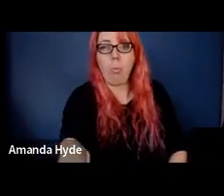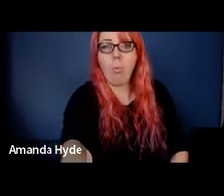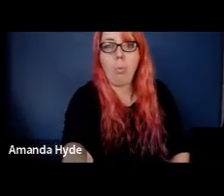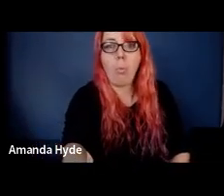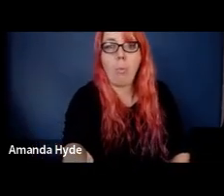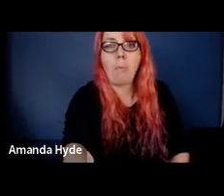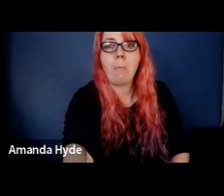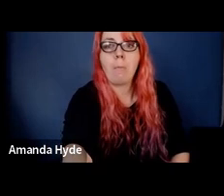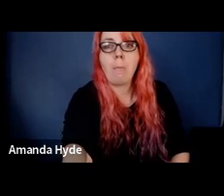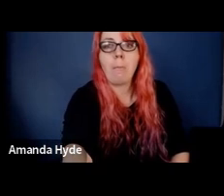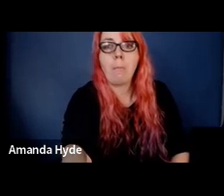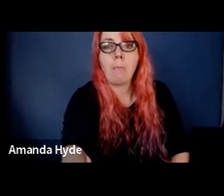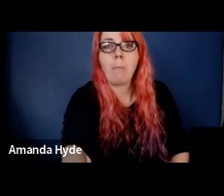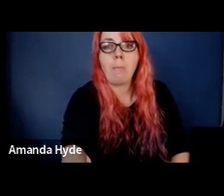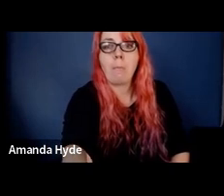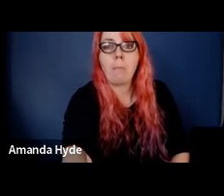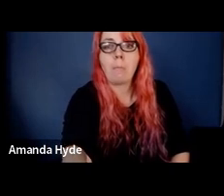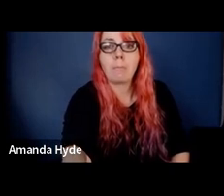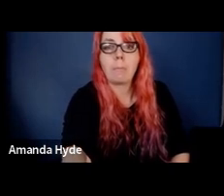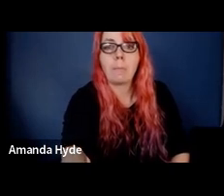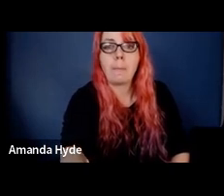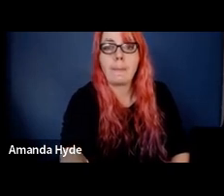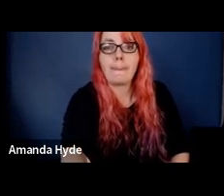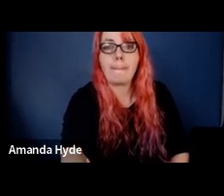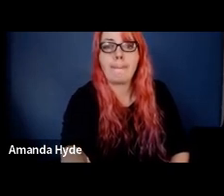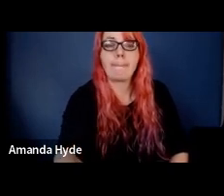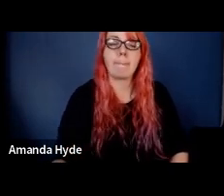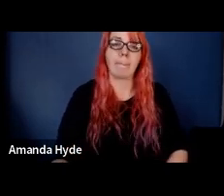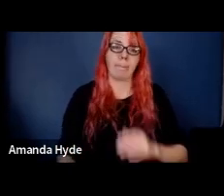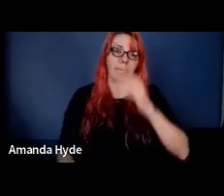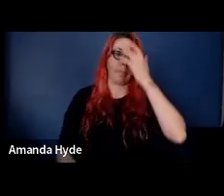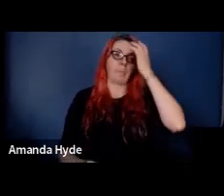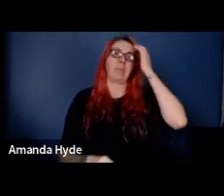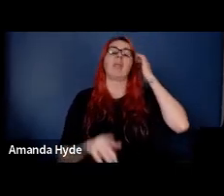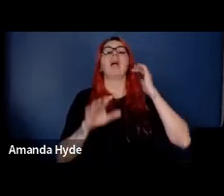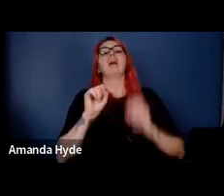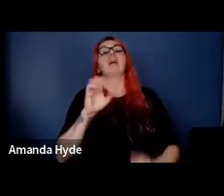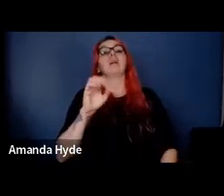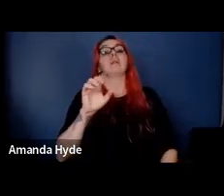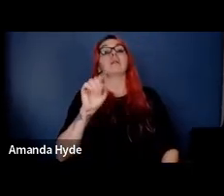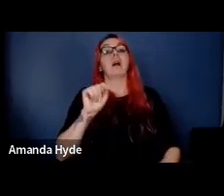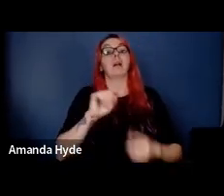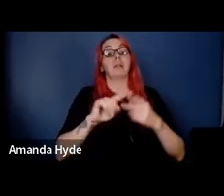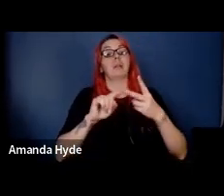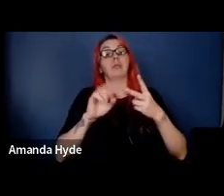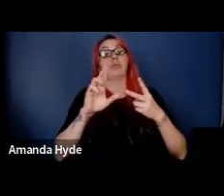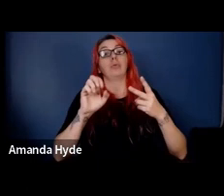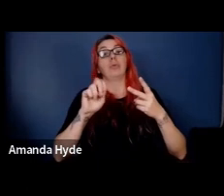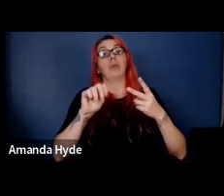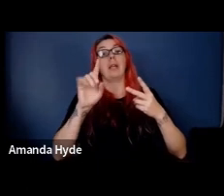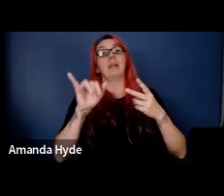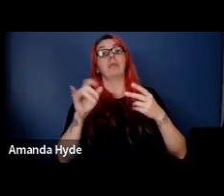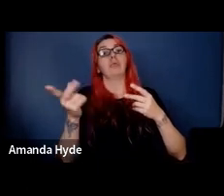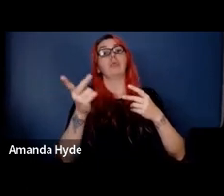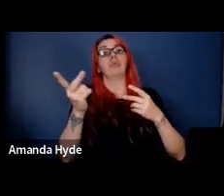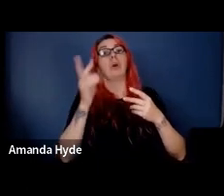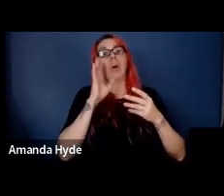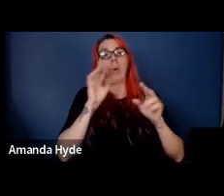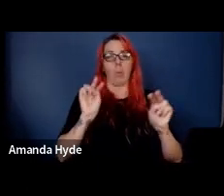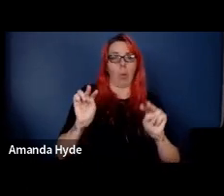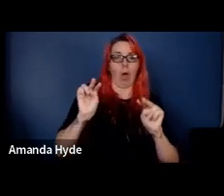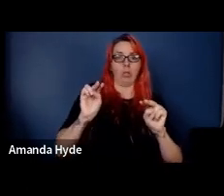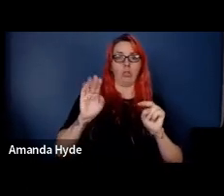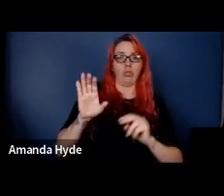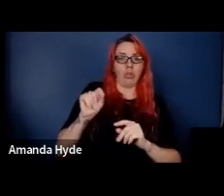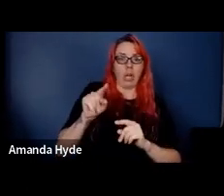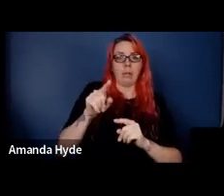what we're going to have is in the background, Scott, Randy, and Ilona will sort of respond to some of the chat requests, or so